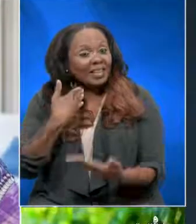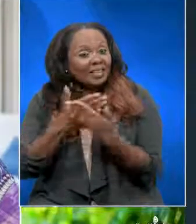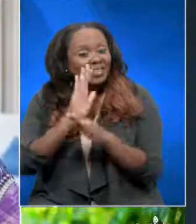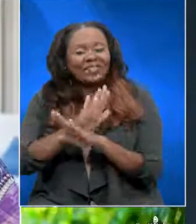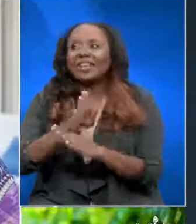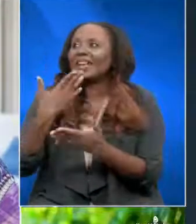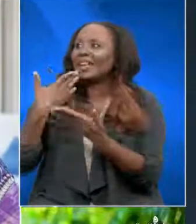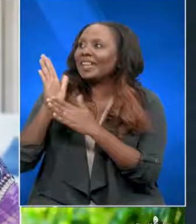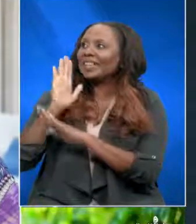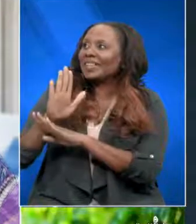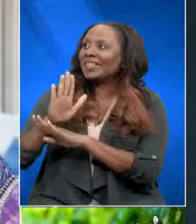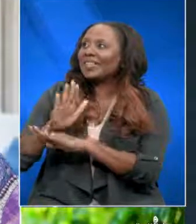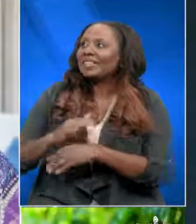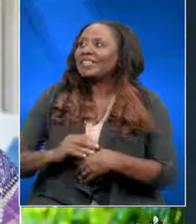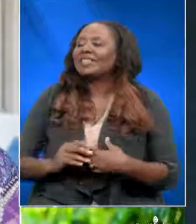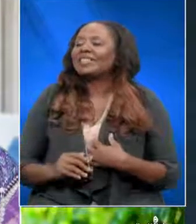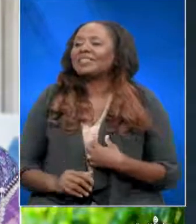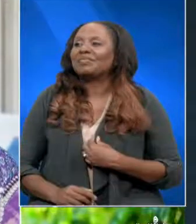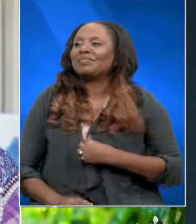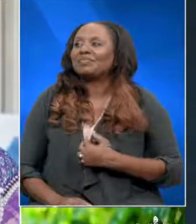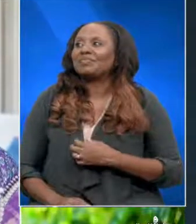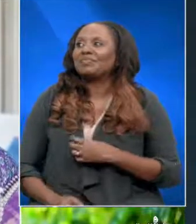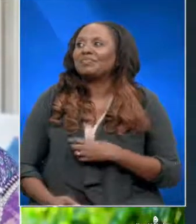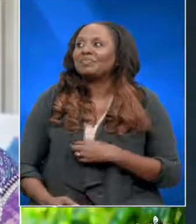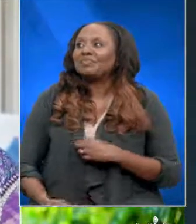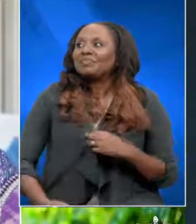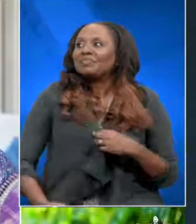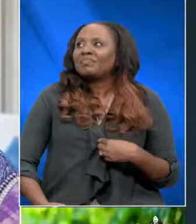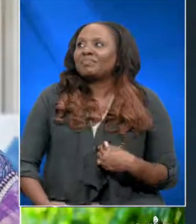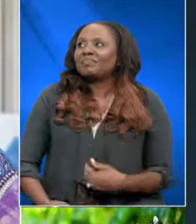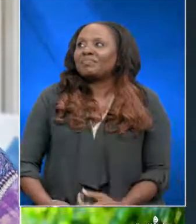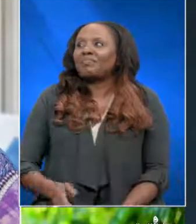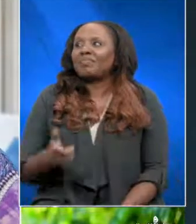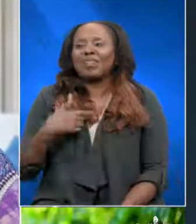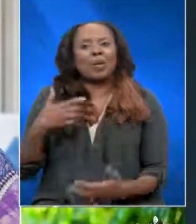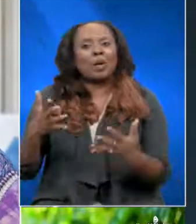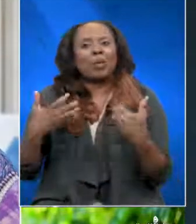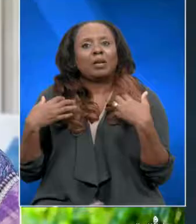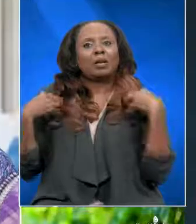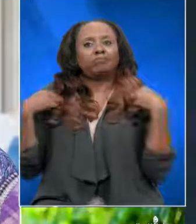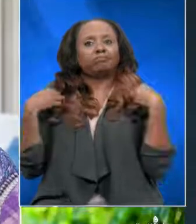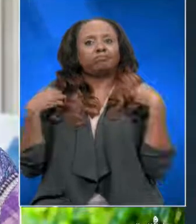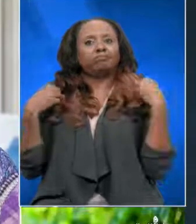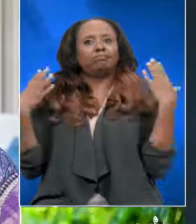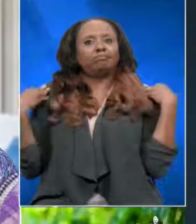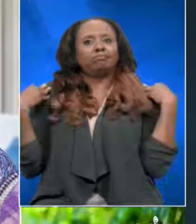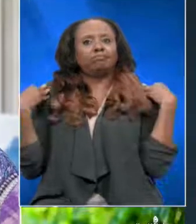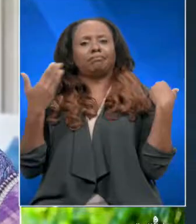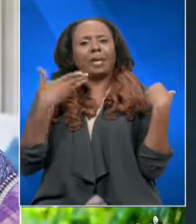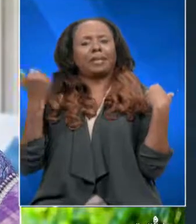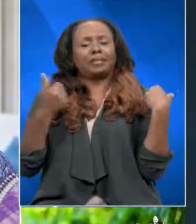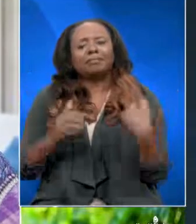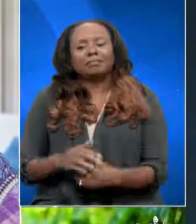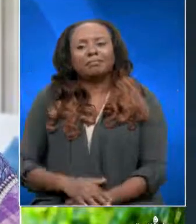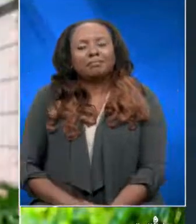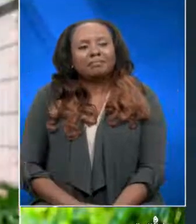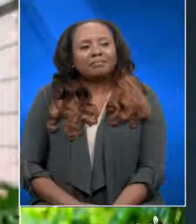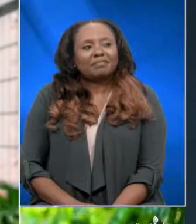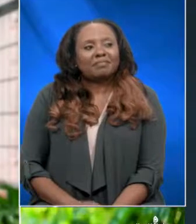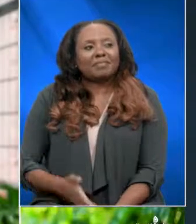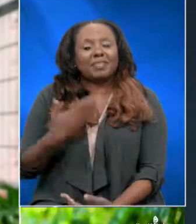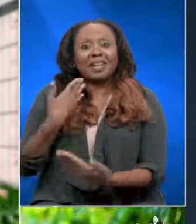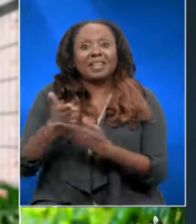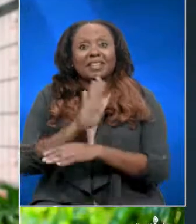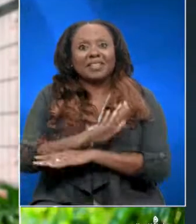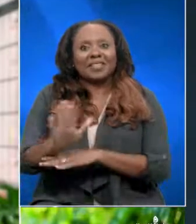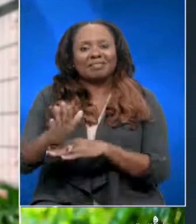evening. Let me put myself better together, and good evening to the listeners and the viewers, and